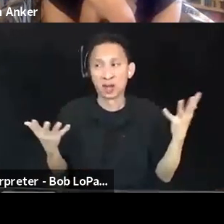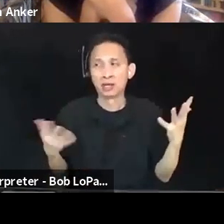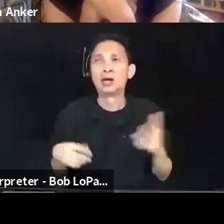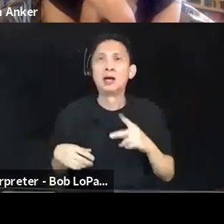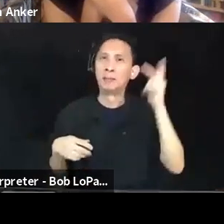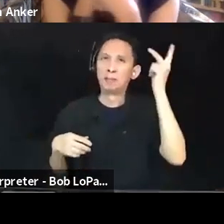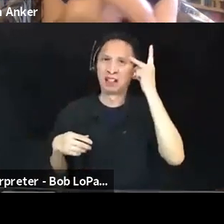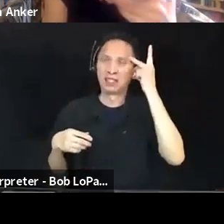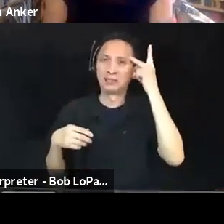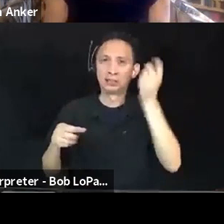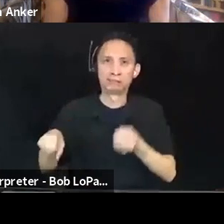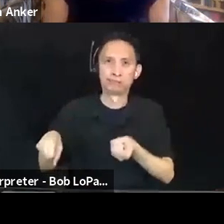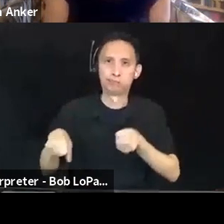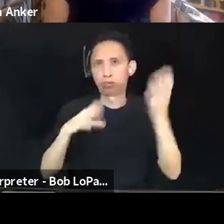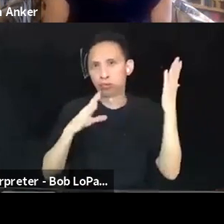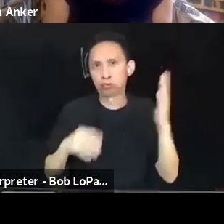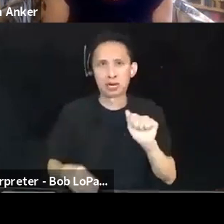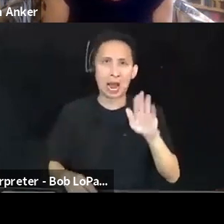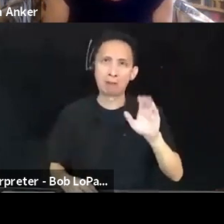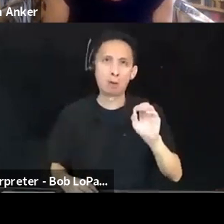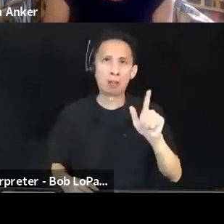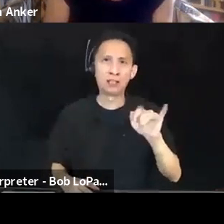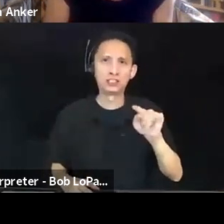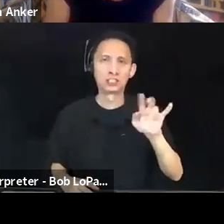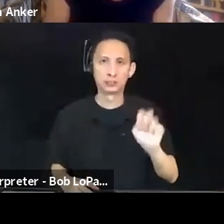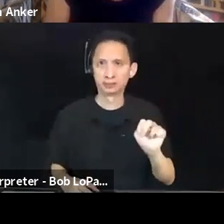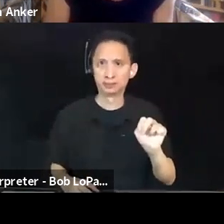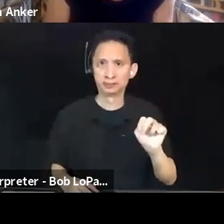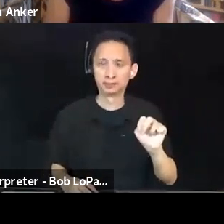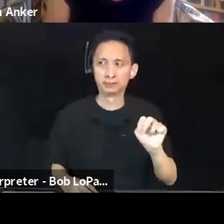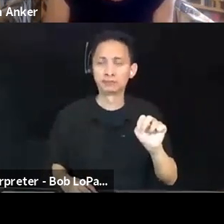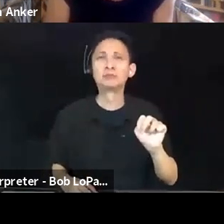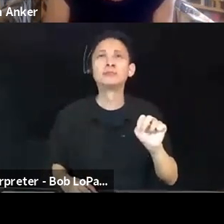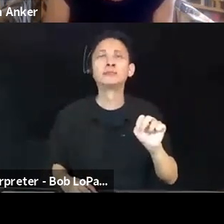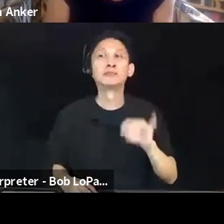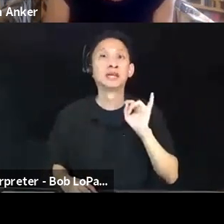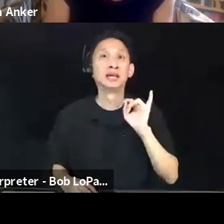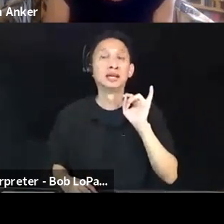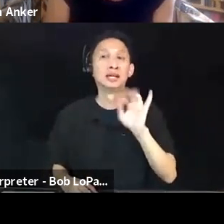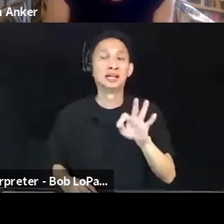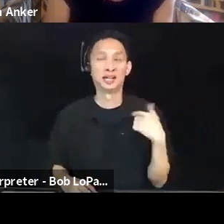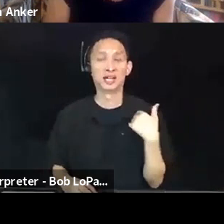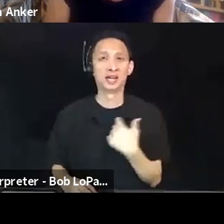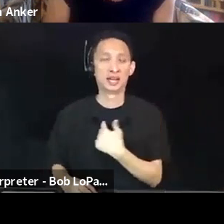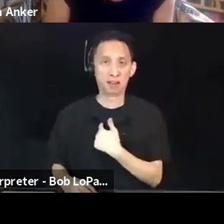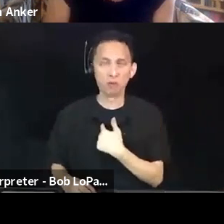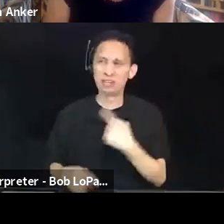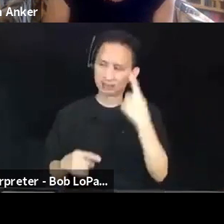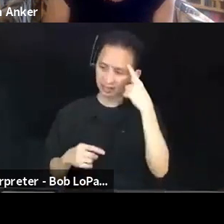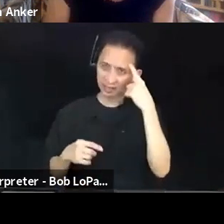political. If we define the political as a mode of sublimation of